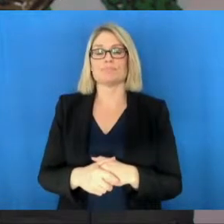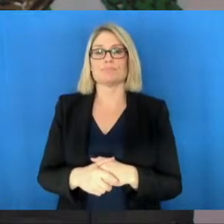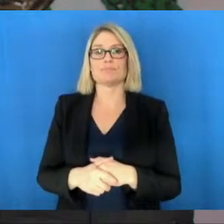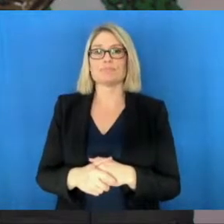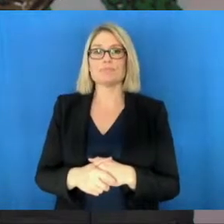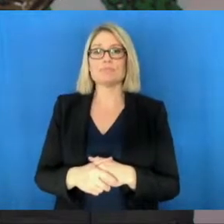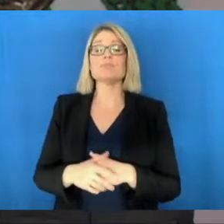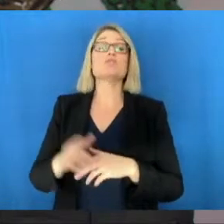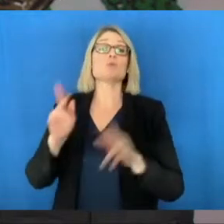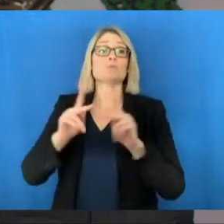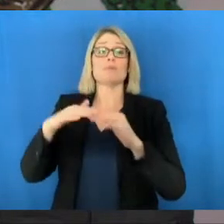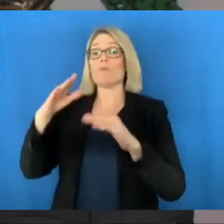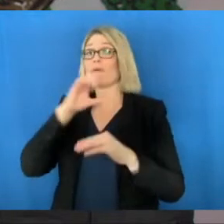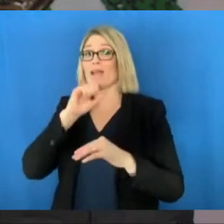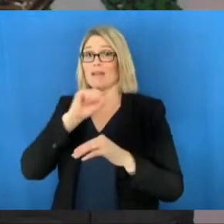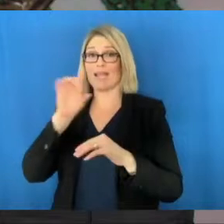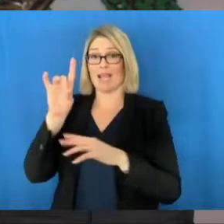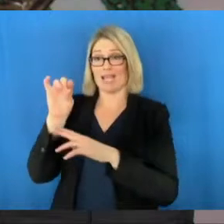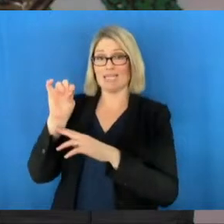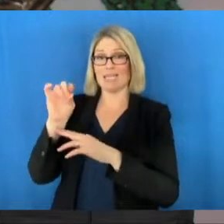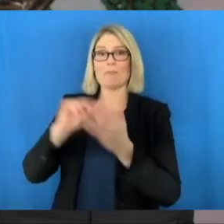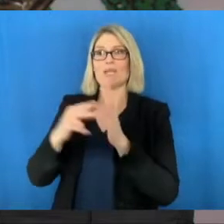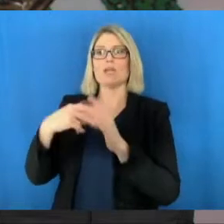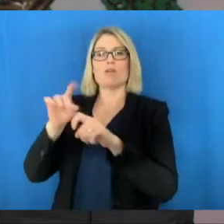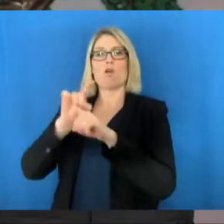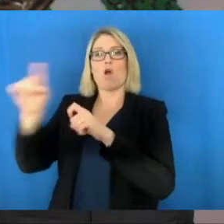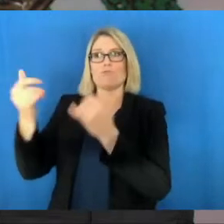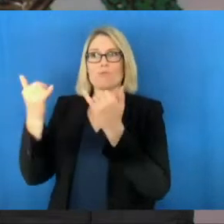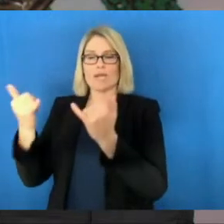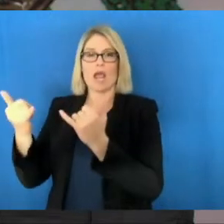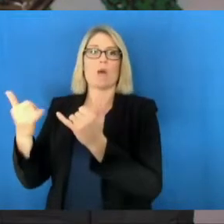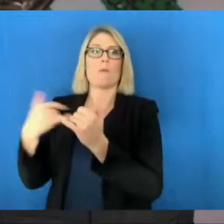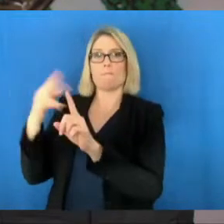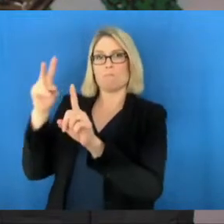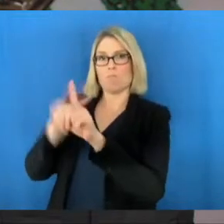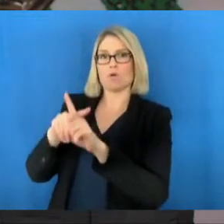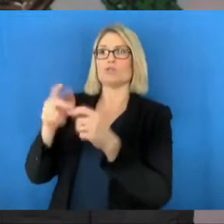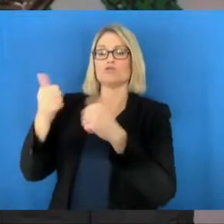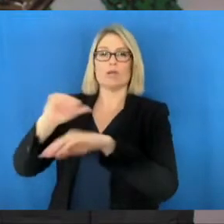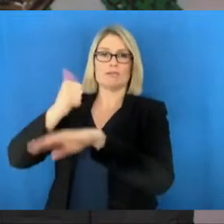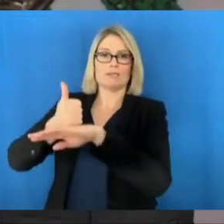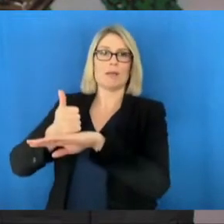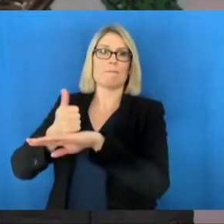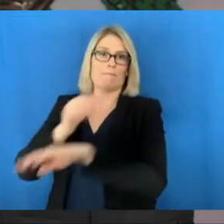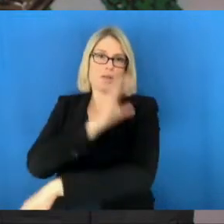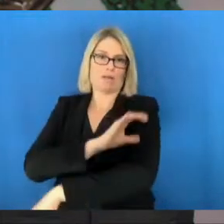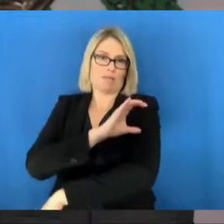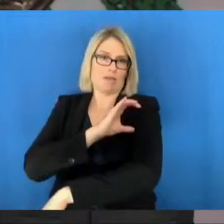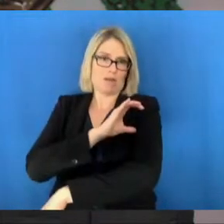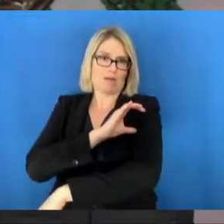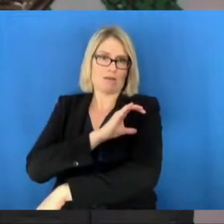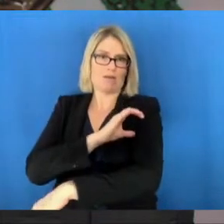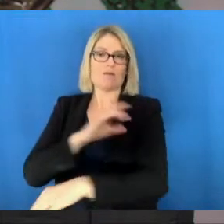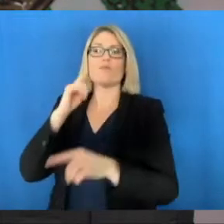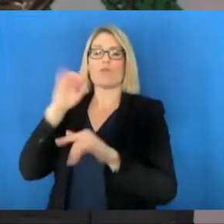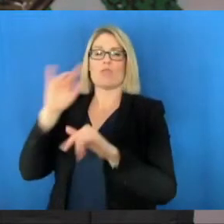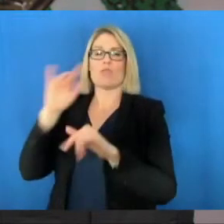trying to get people their appointments and get those clinics organized as quickly as we could out to those